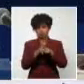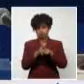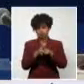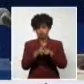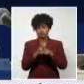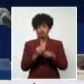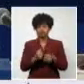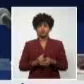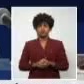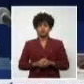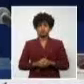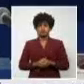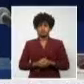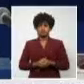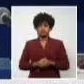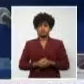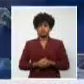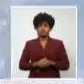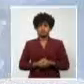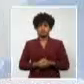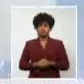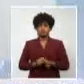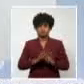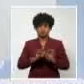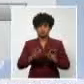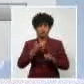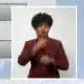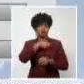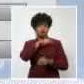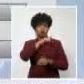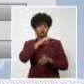with the confirmation yesterday of